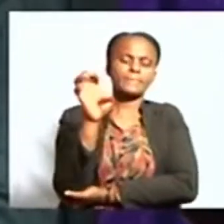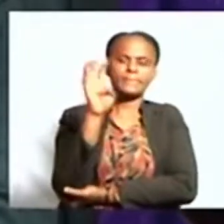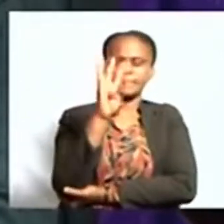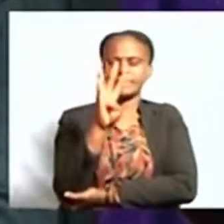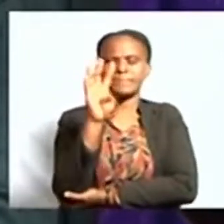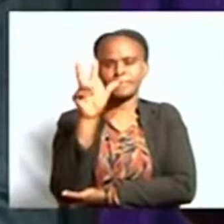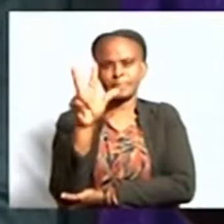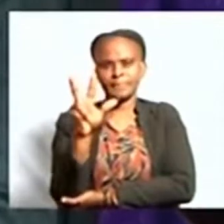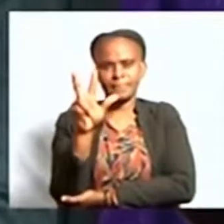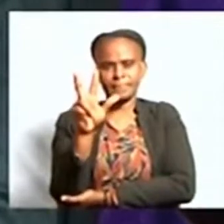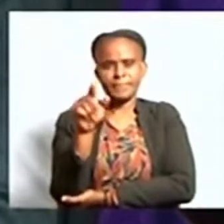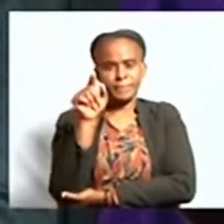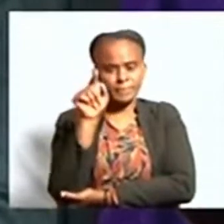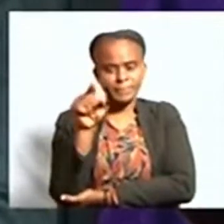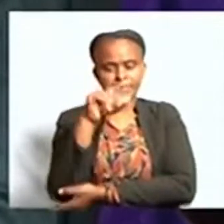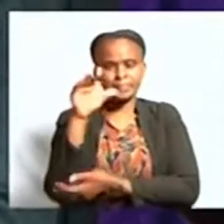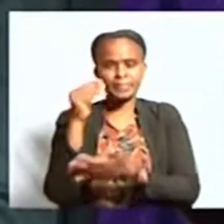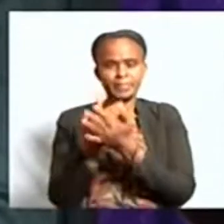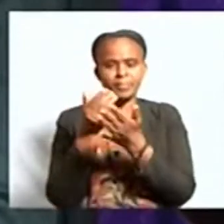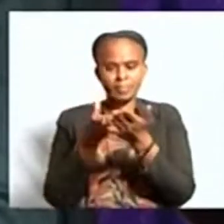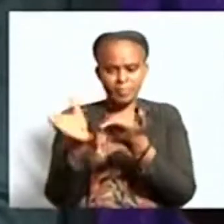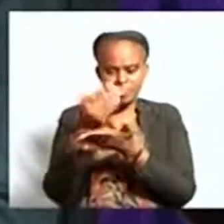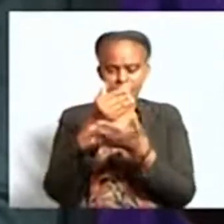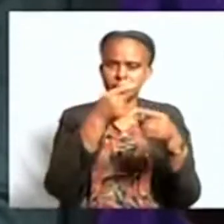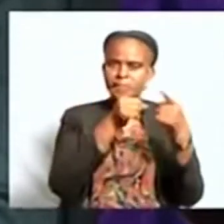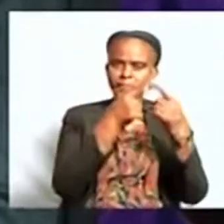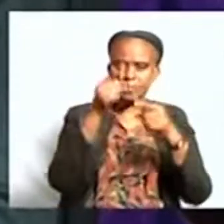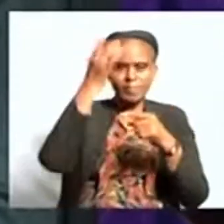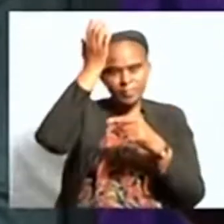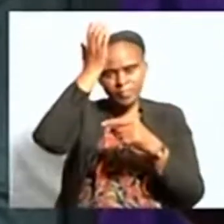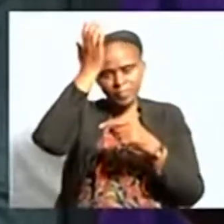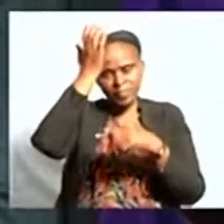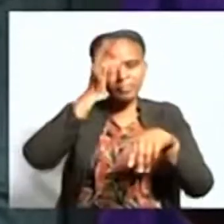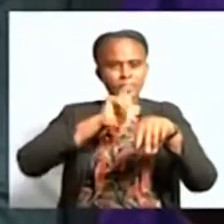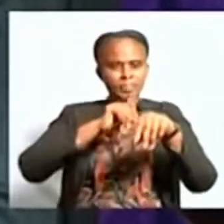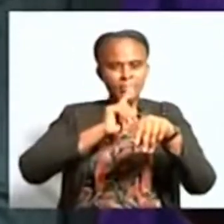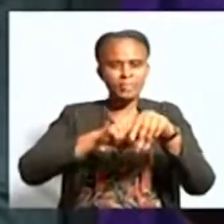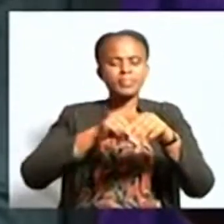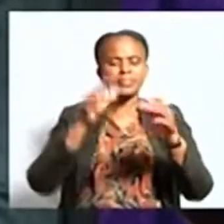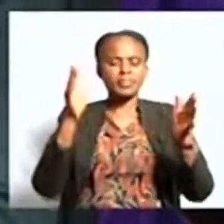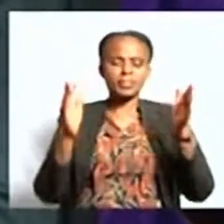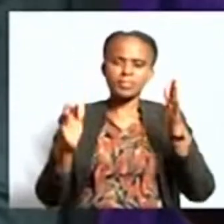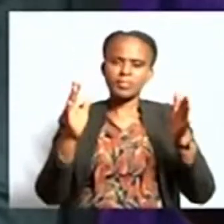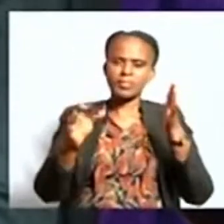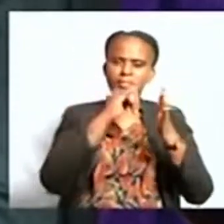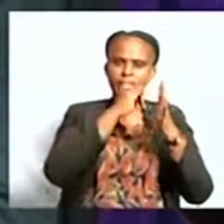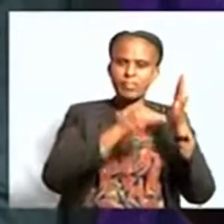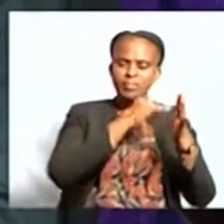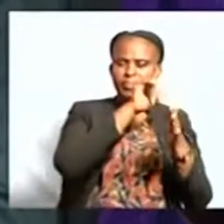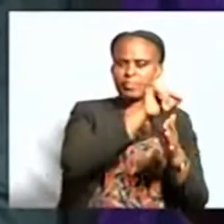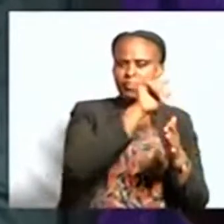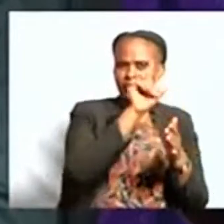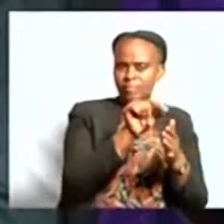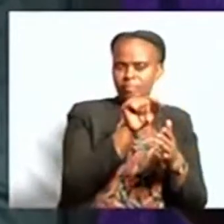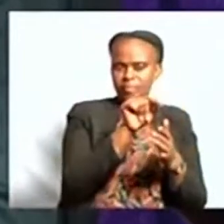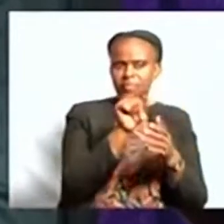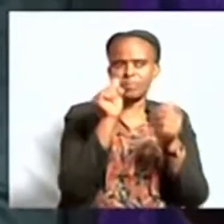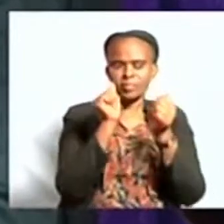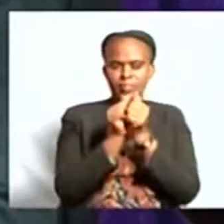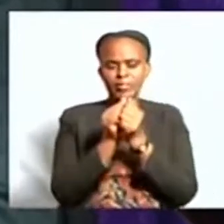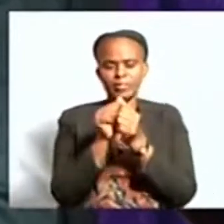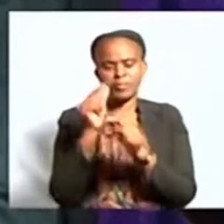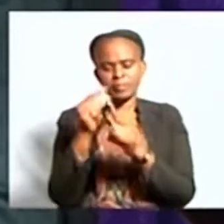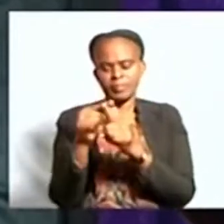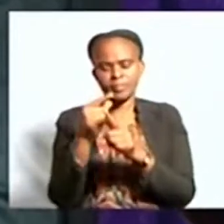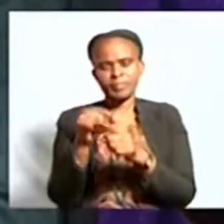1,820,643 were collected on various dates during the period between January 2020 and